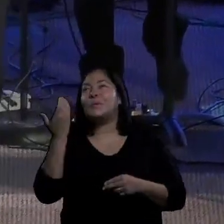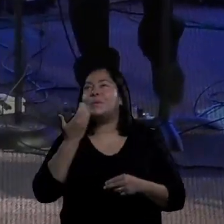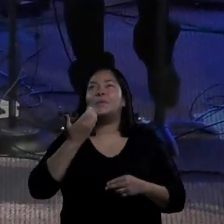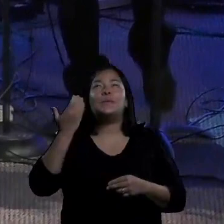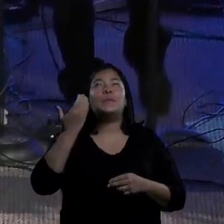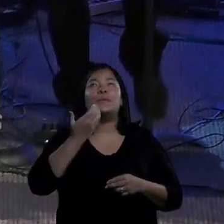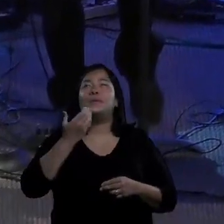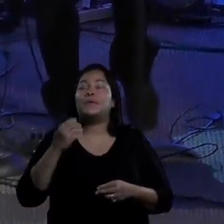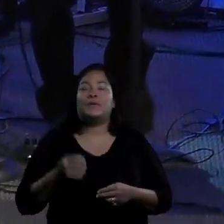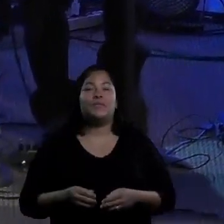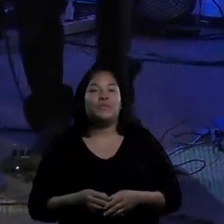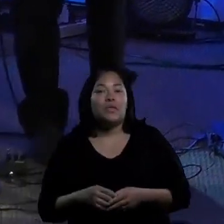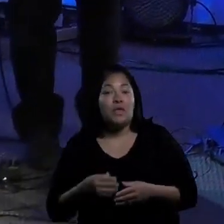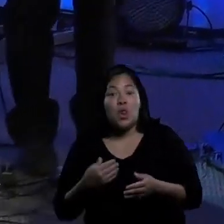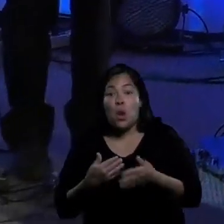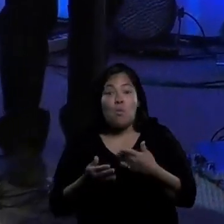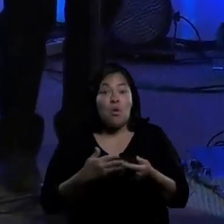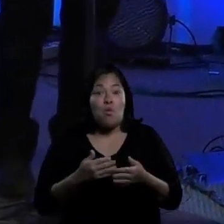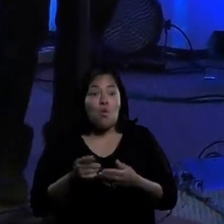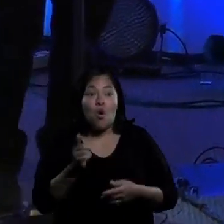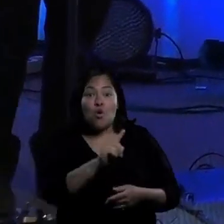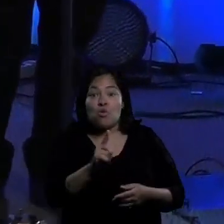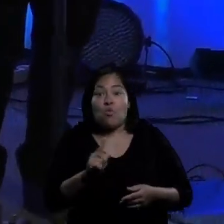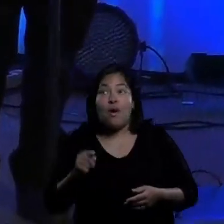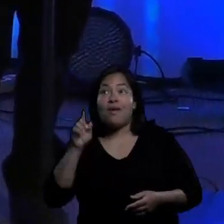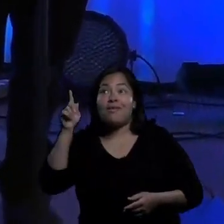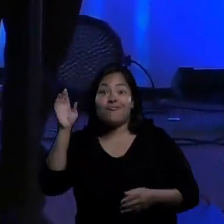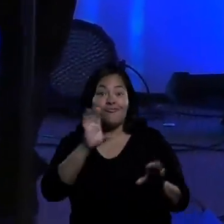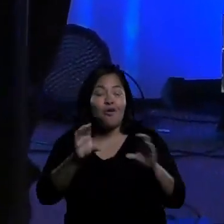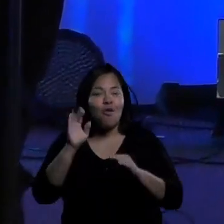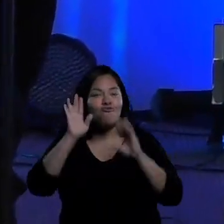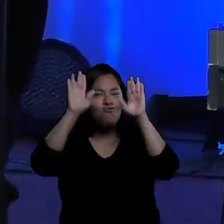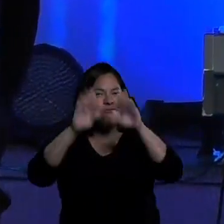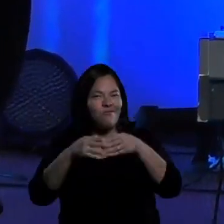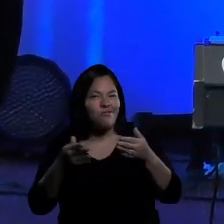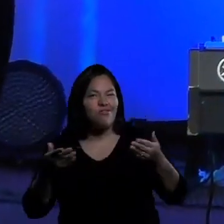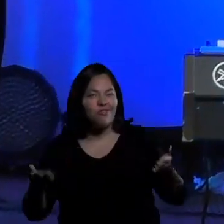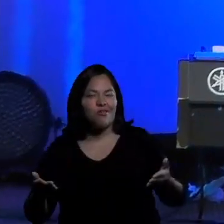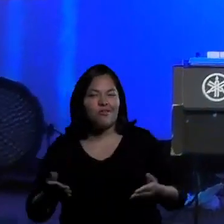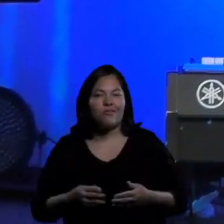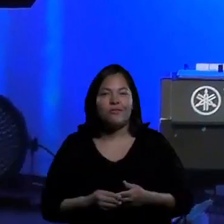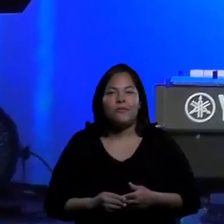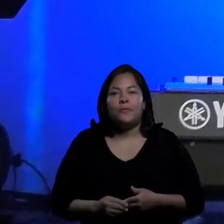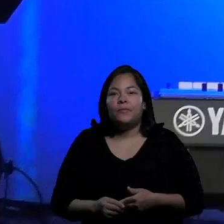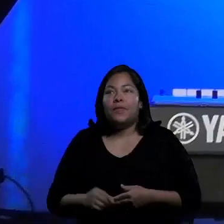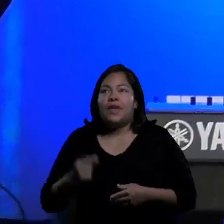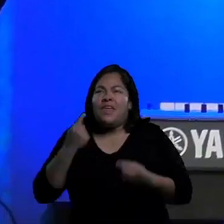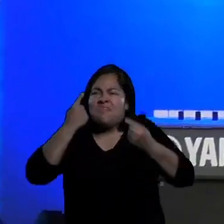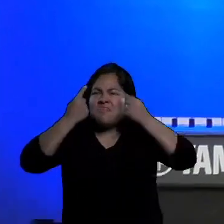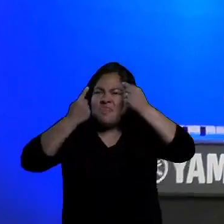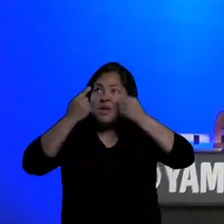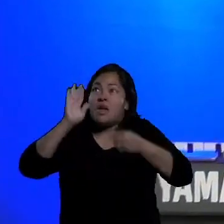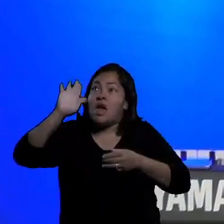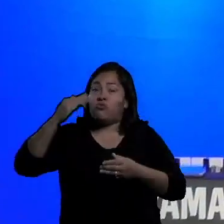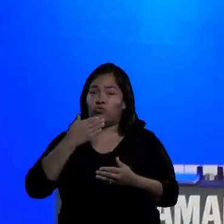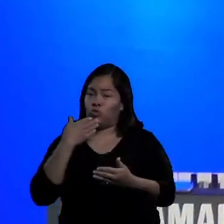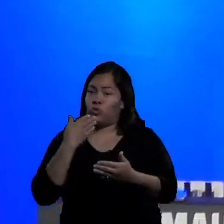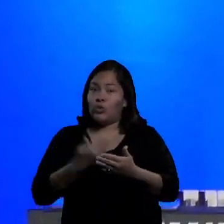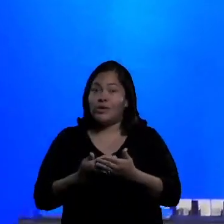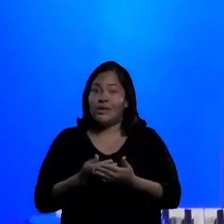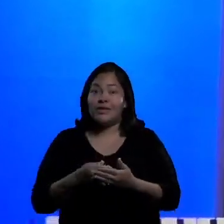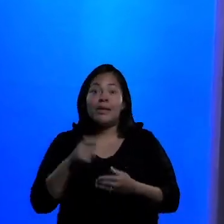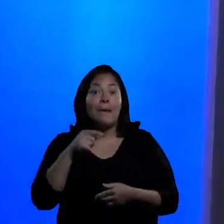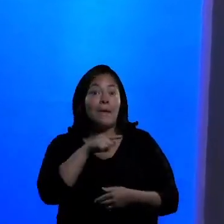Of the great things that God has done. of his goodness and how he sets you